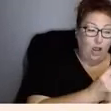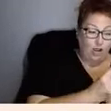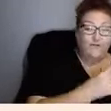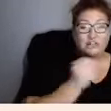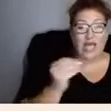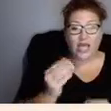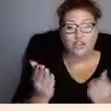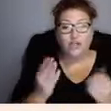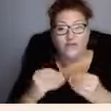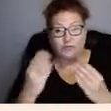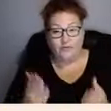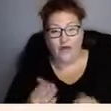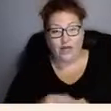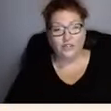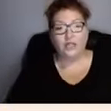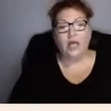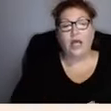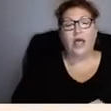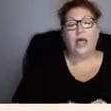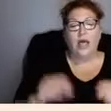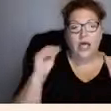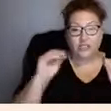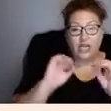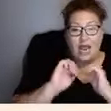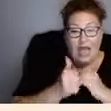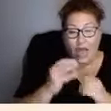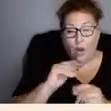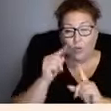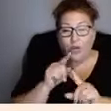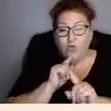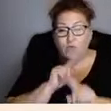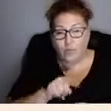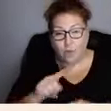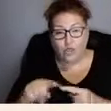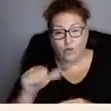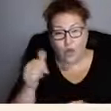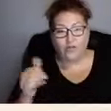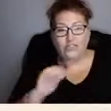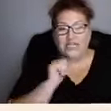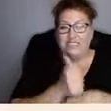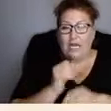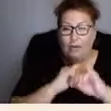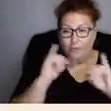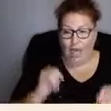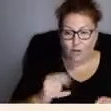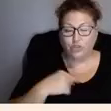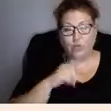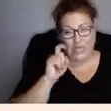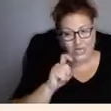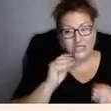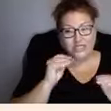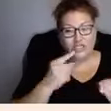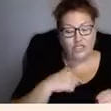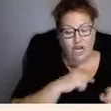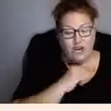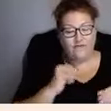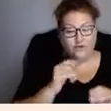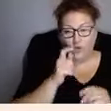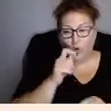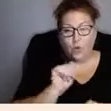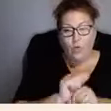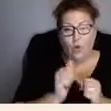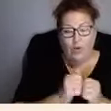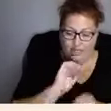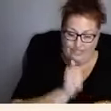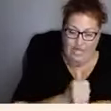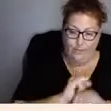on how and when to report the problem to others. Setting boundaries. We need to teach our individuals we work with about setting boundaries and the